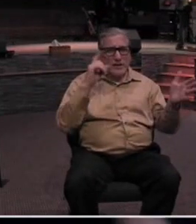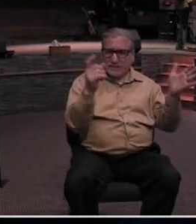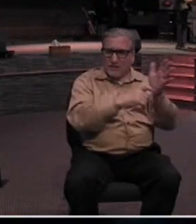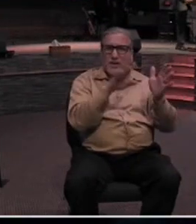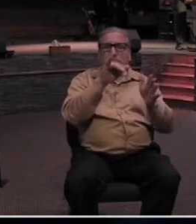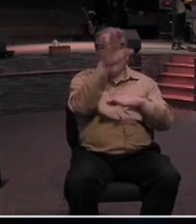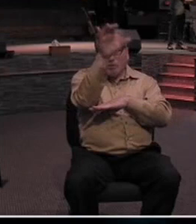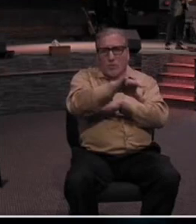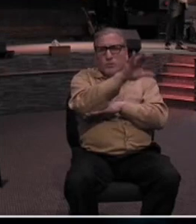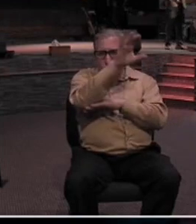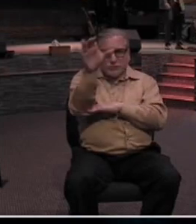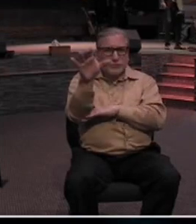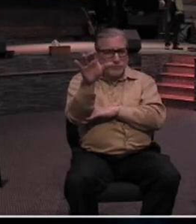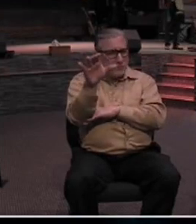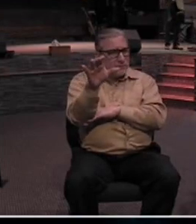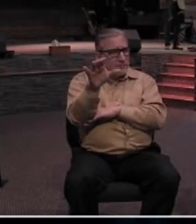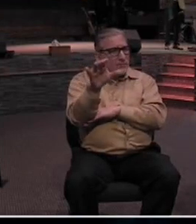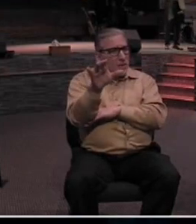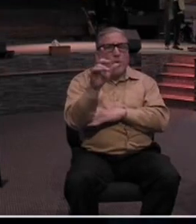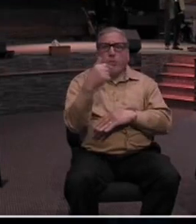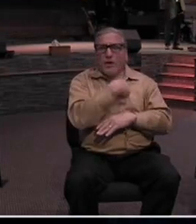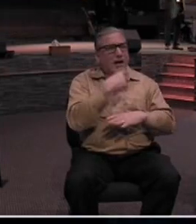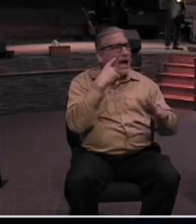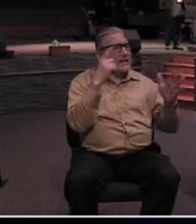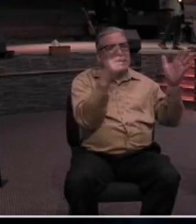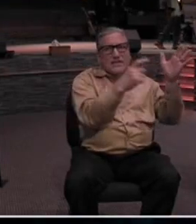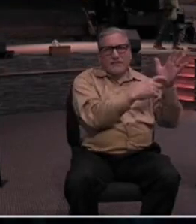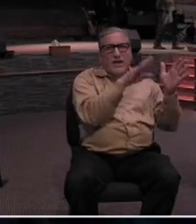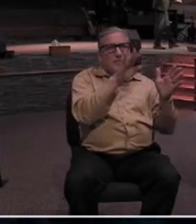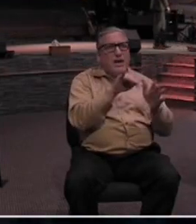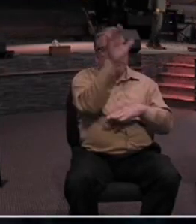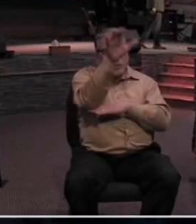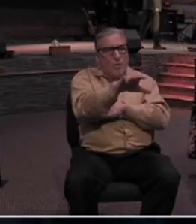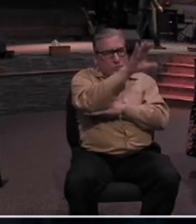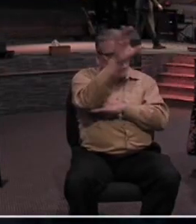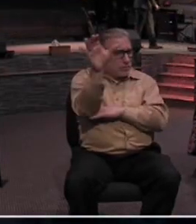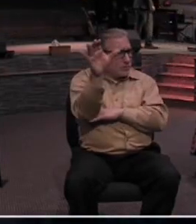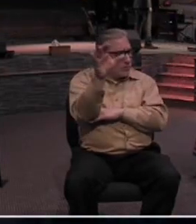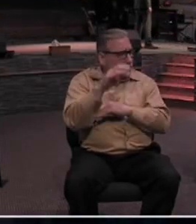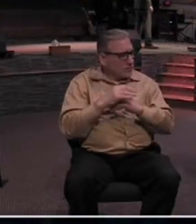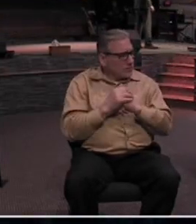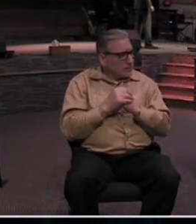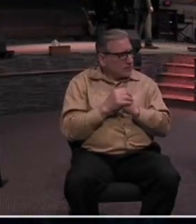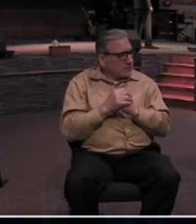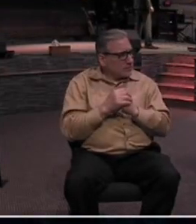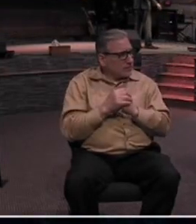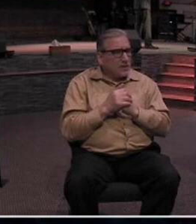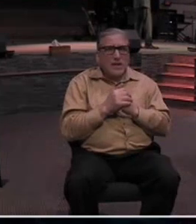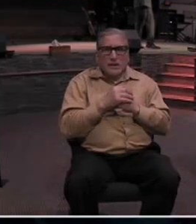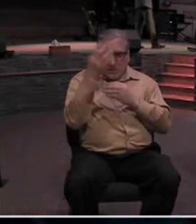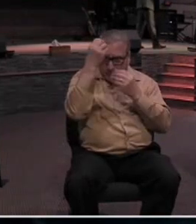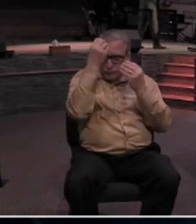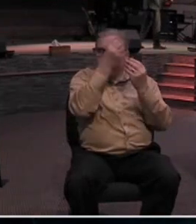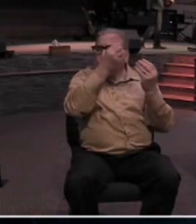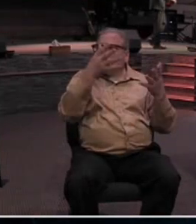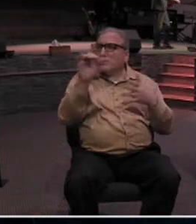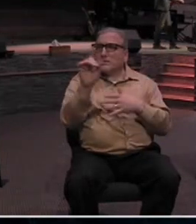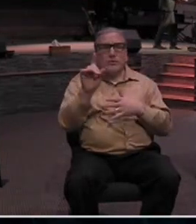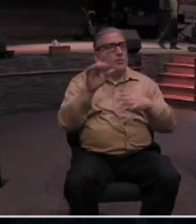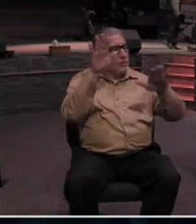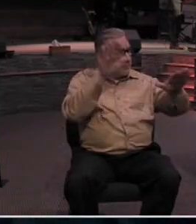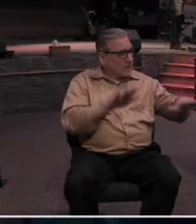promise. Turn somebody and tell them we are identified by the promise. Can I let somebody know in this place, you may be